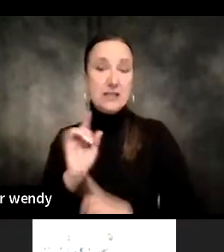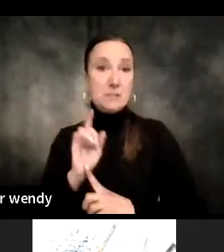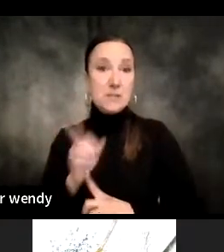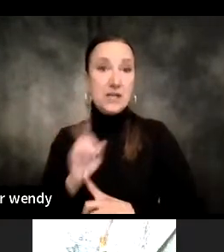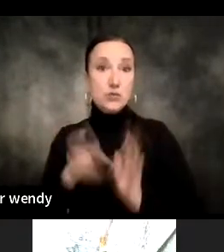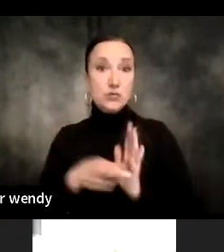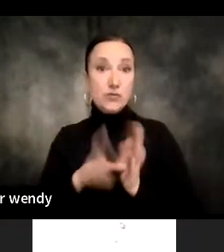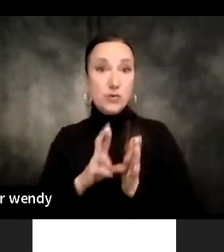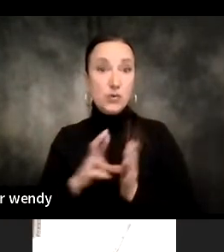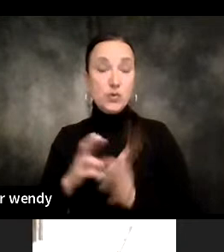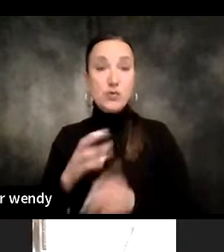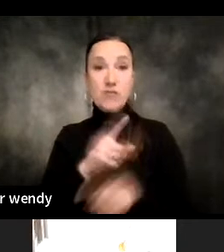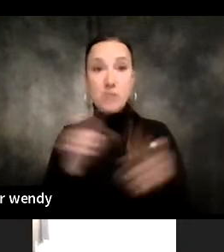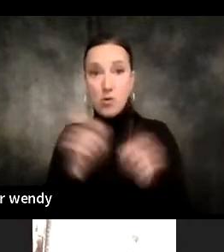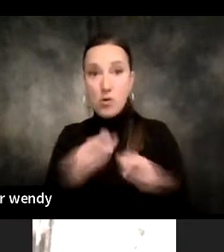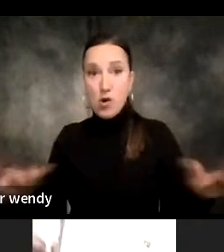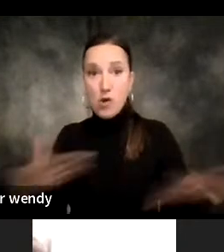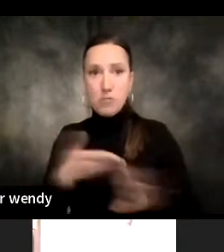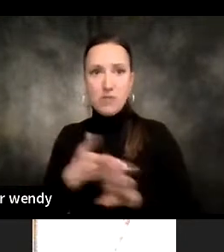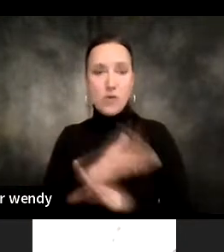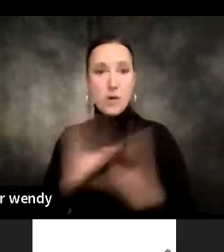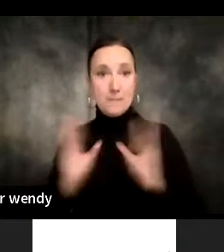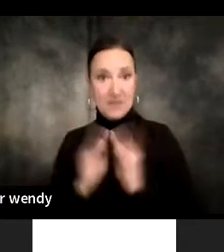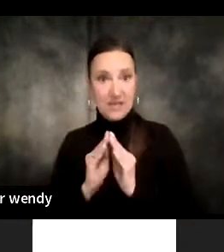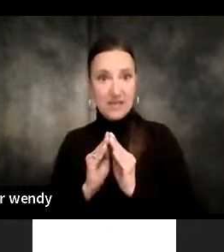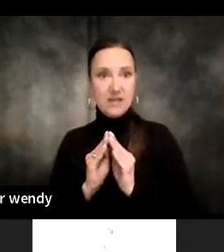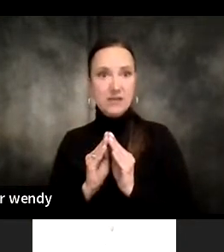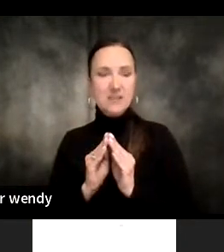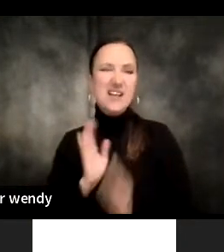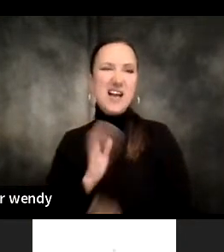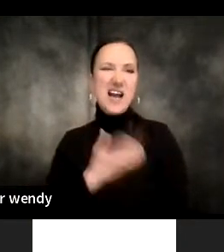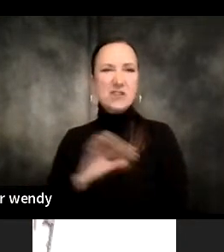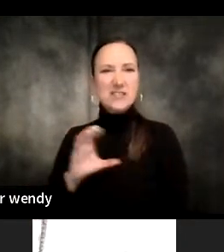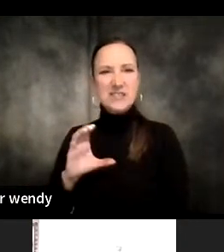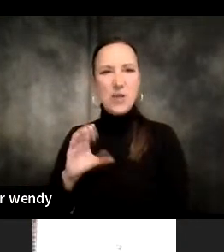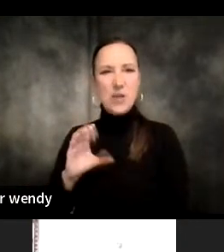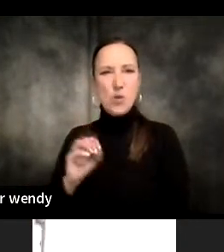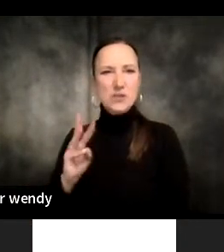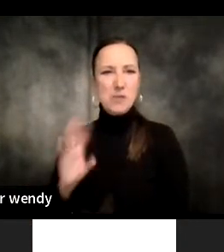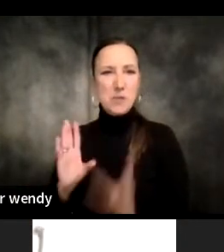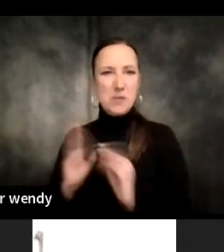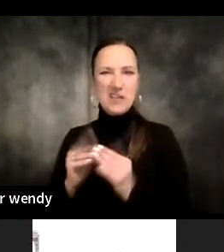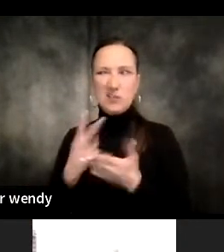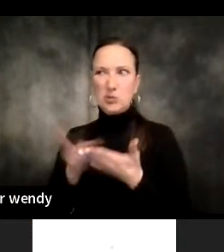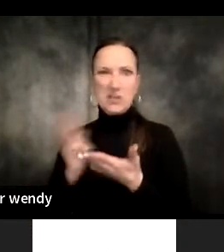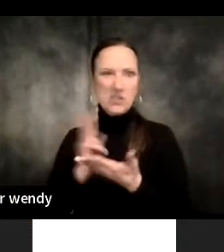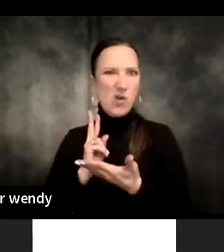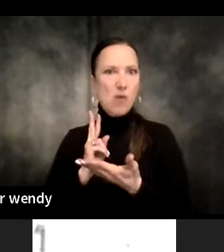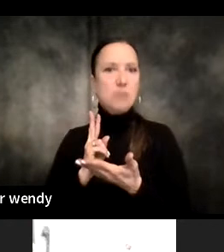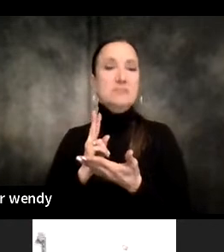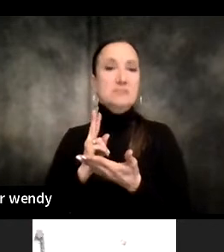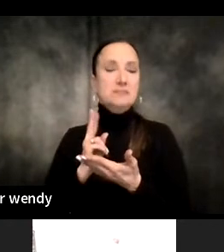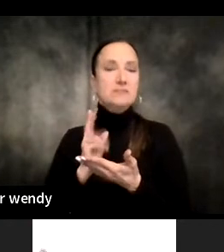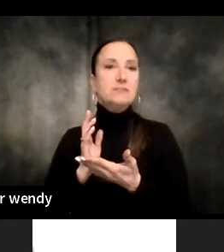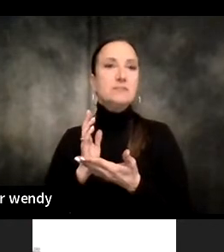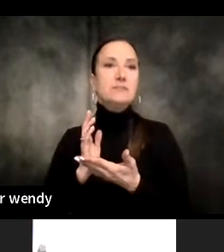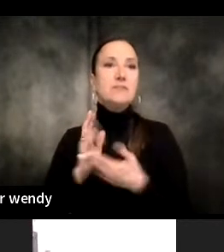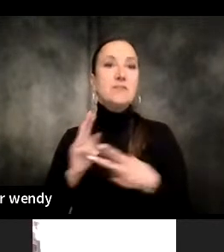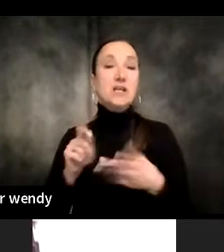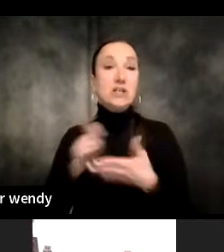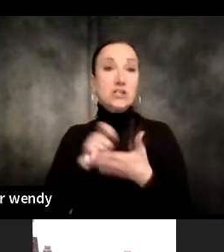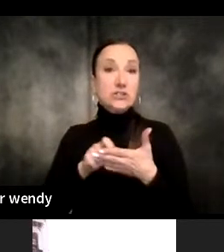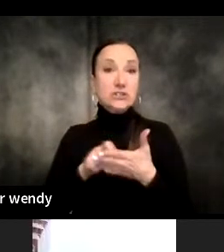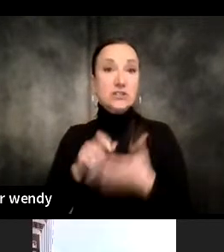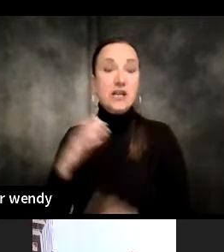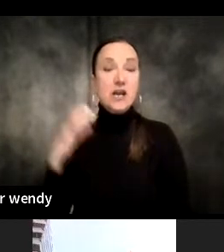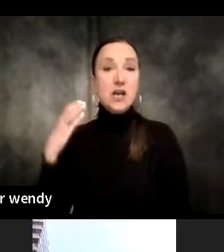by the commission in advance of tonight's meeting during our COW meeting 2 weeks ago. Our secretary,